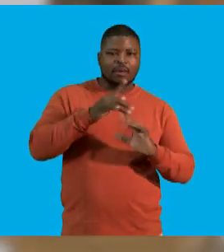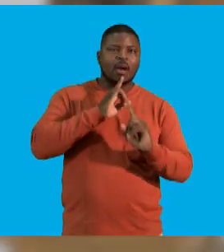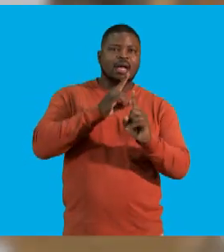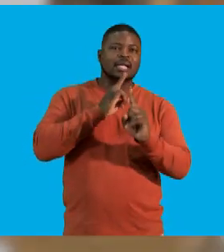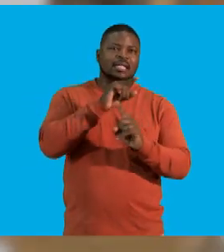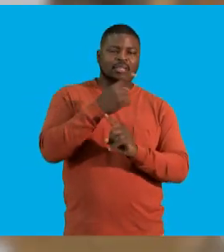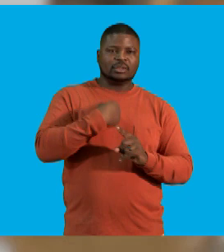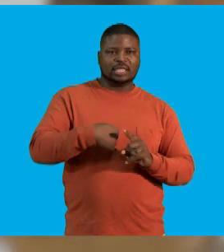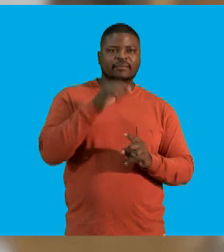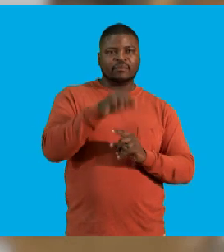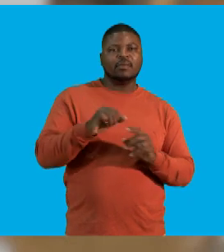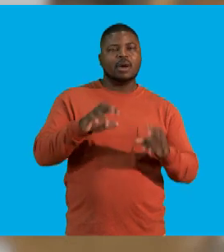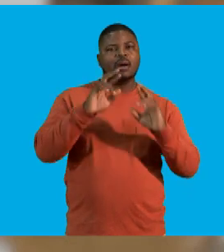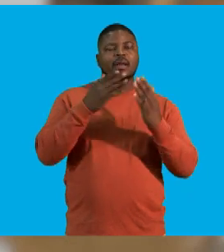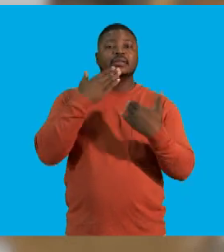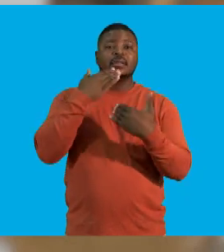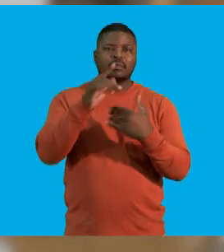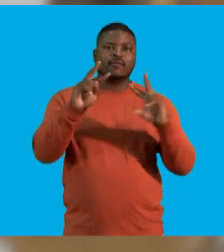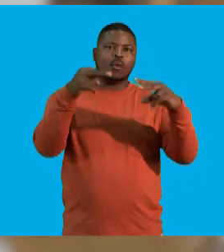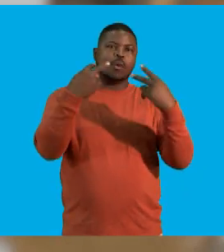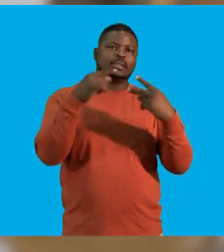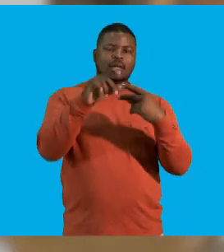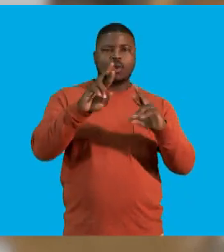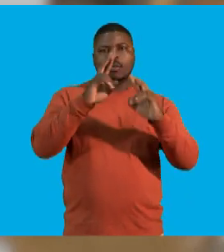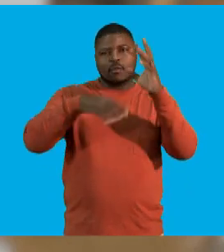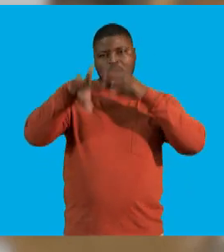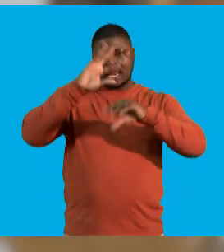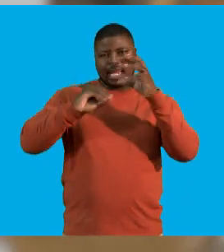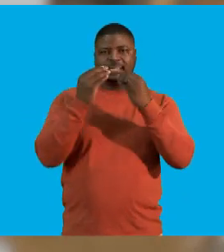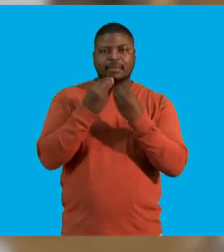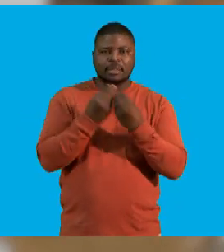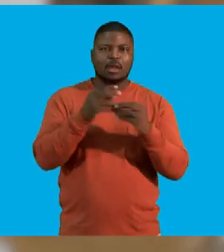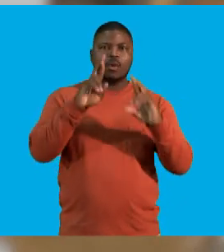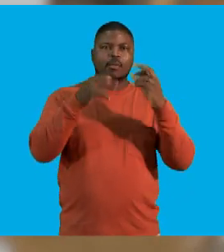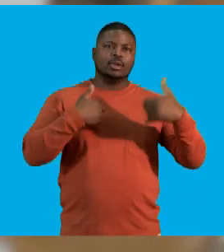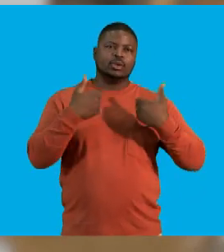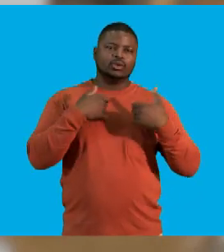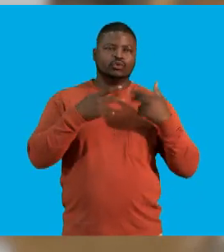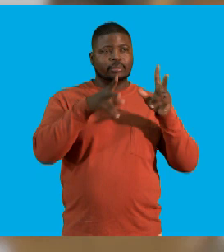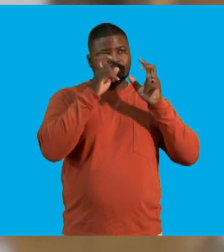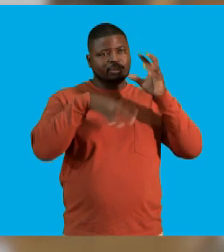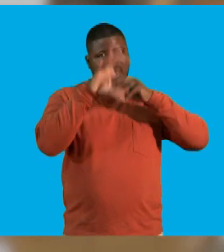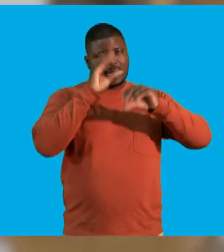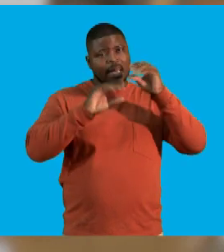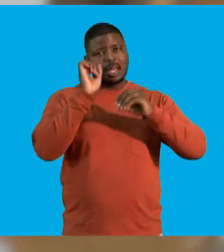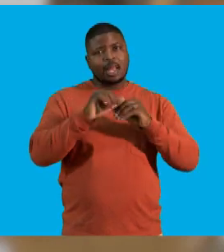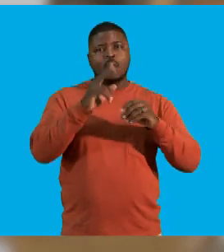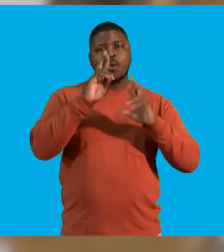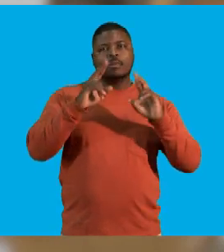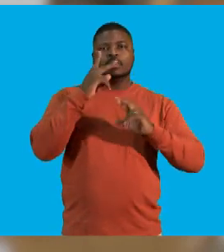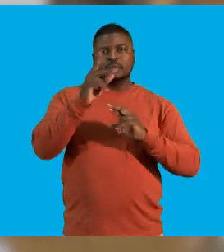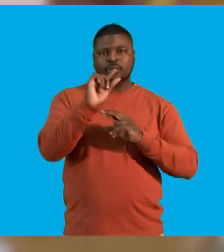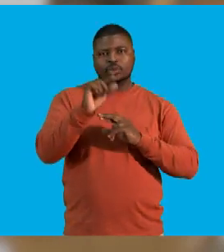Thank you, everyone, for listening to me today. I hope you guys learned something, and I hope you enjoyed the lesson. Looking forward to seeing you all